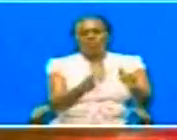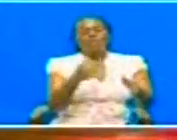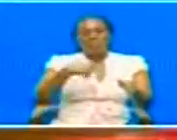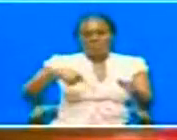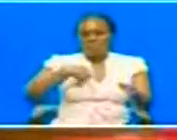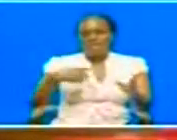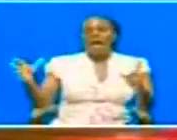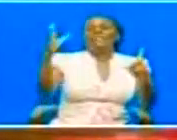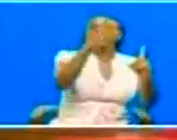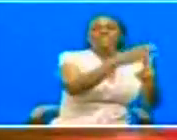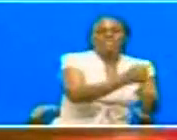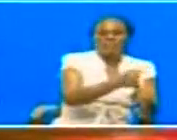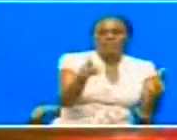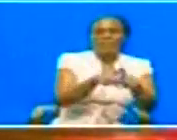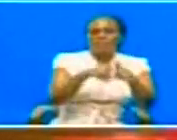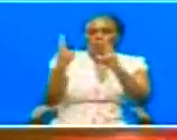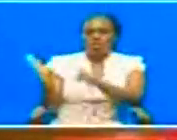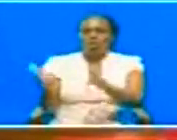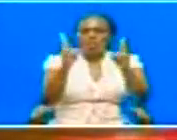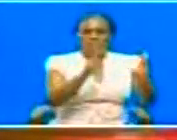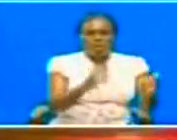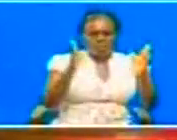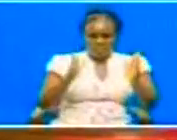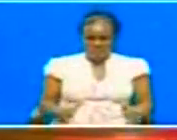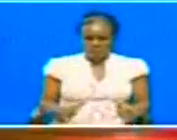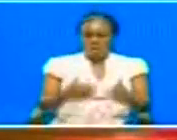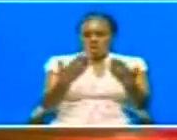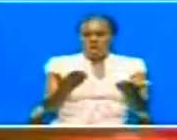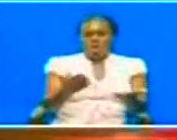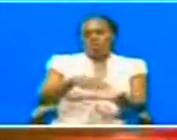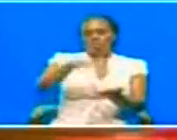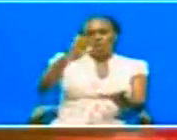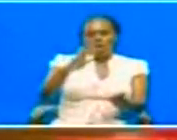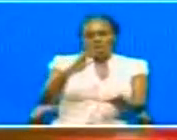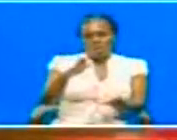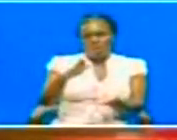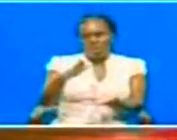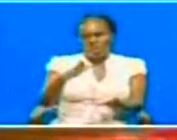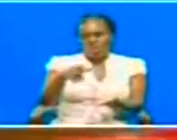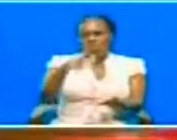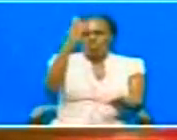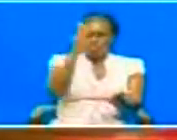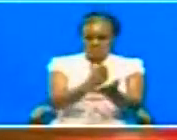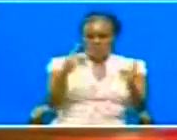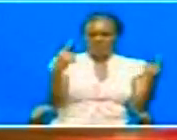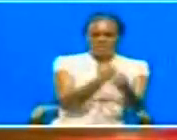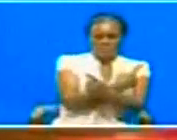achieve anything that a normal person can achieve, or even more, because you have the drive in you to prove the world, to prove it different